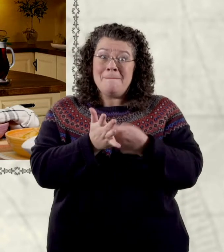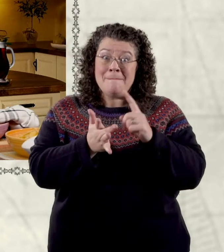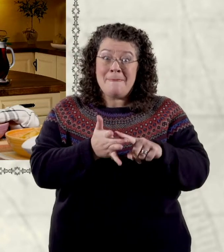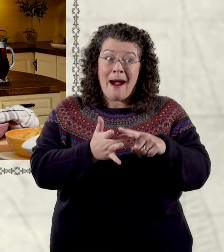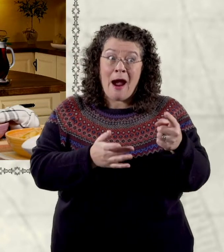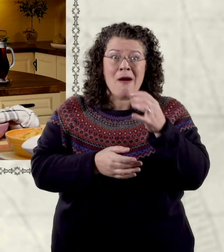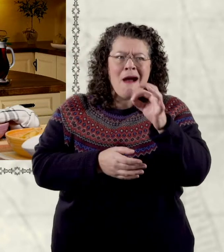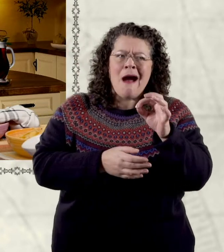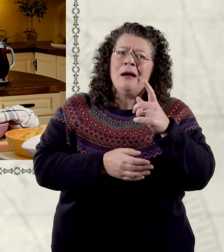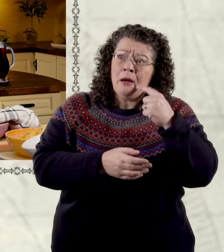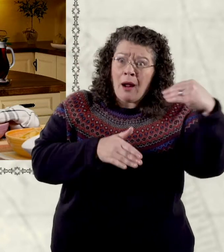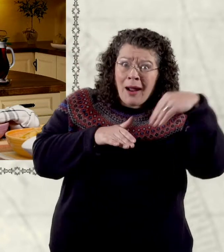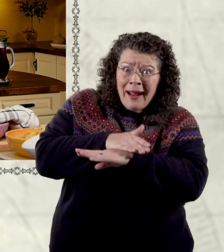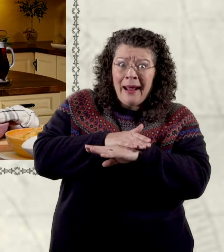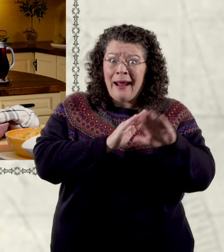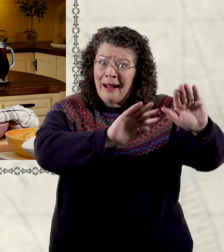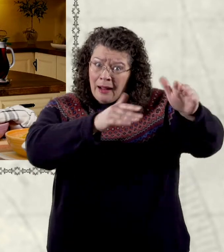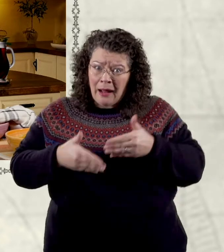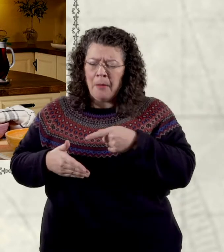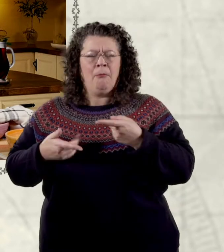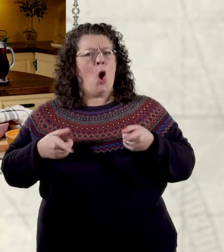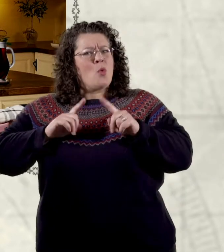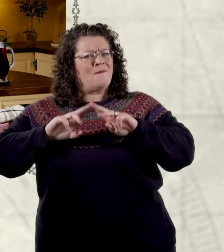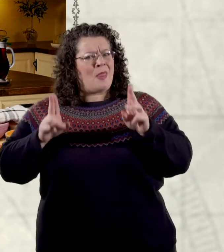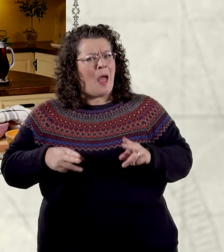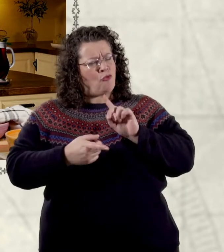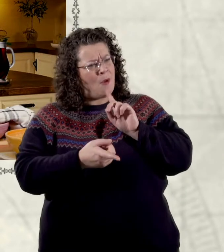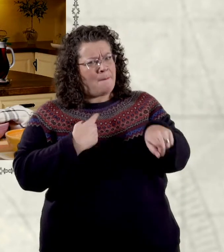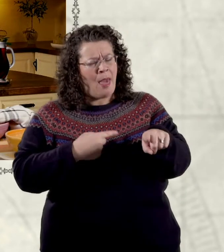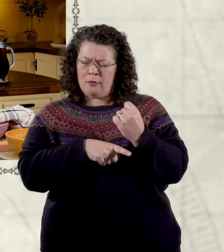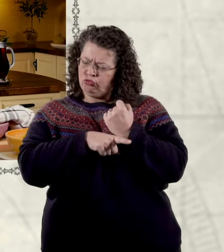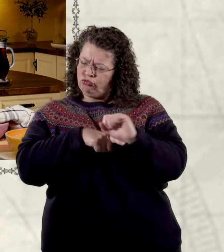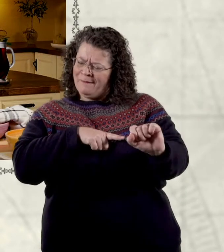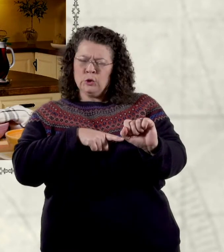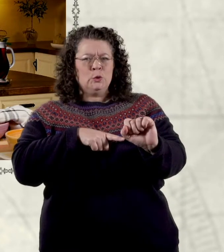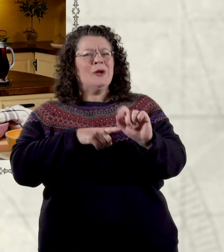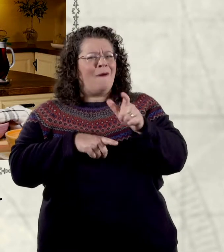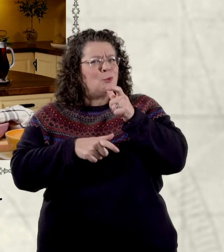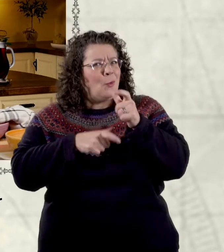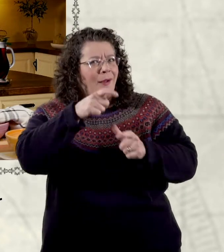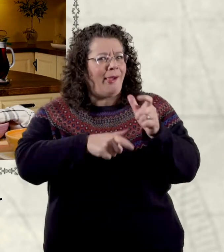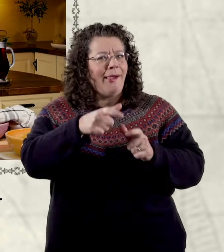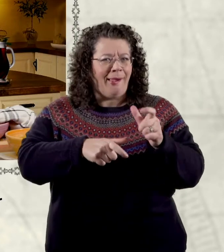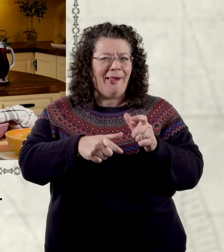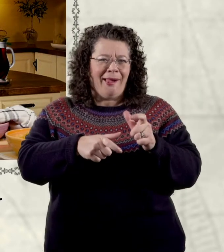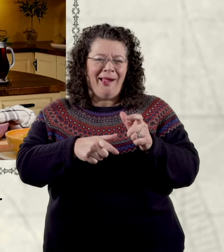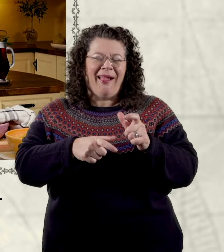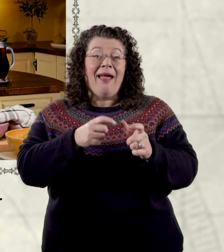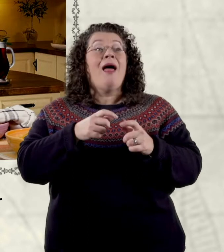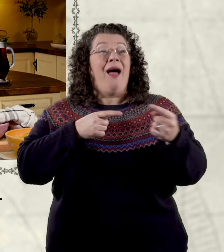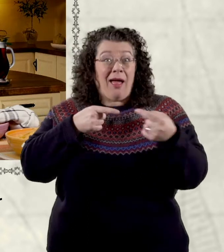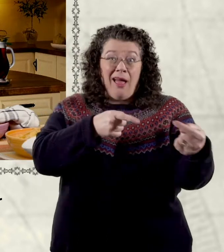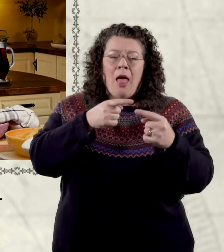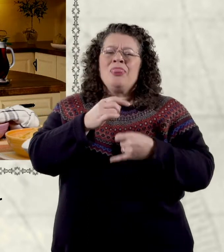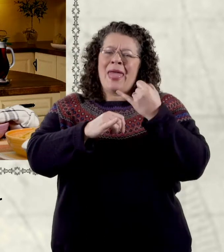to come in, but the owner of the house replies in verse, refusing her entry. But, as you know,